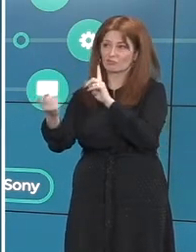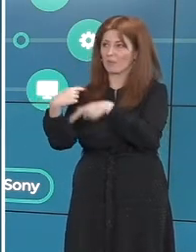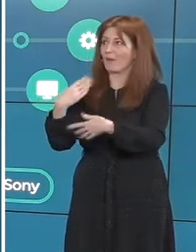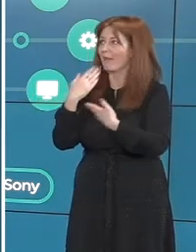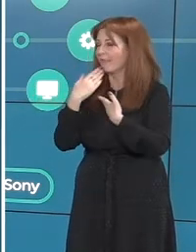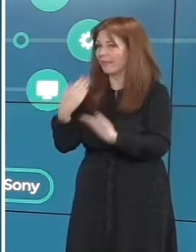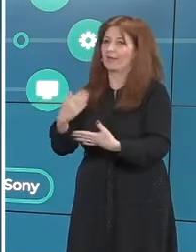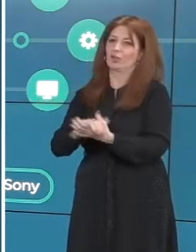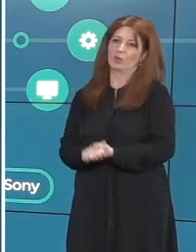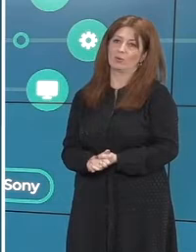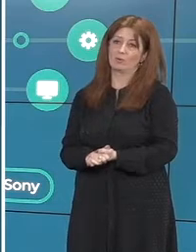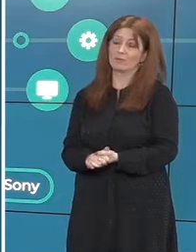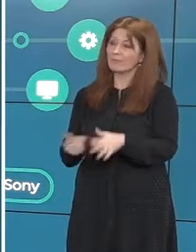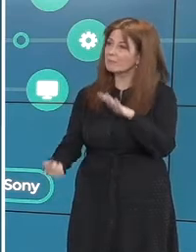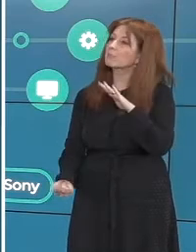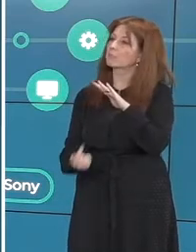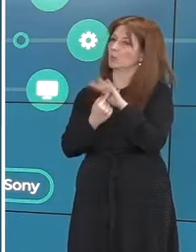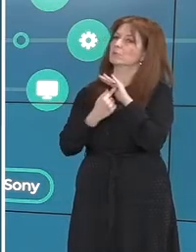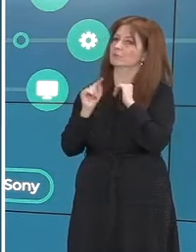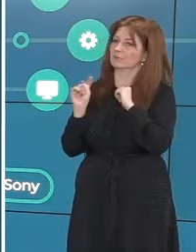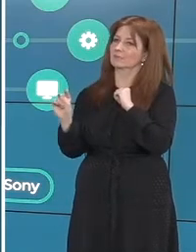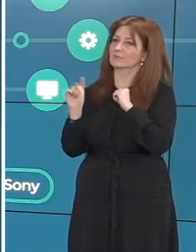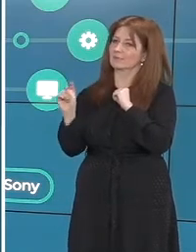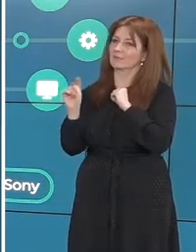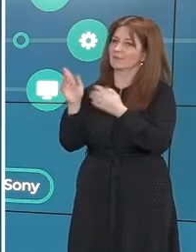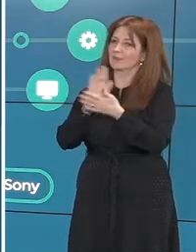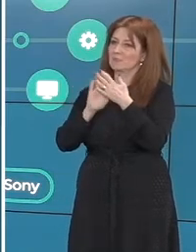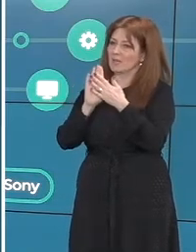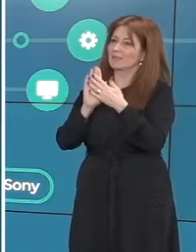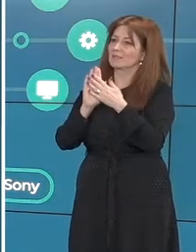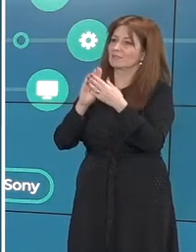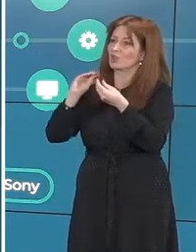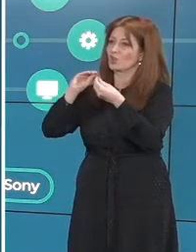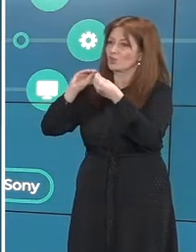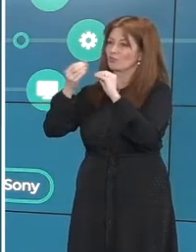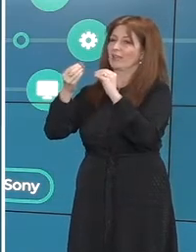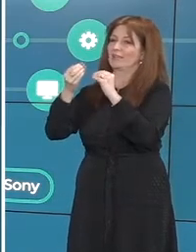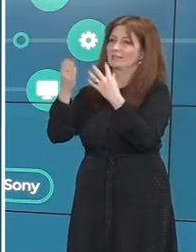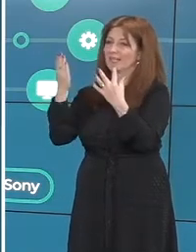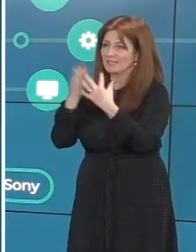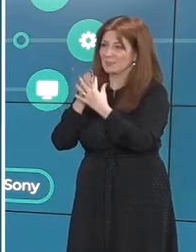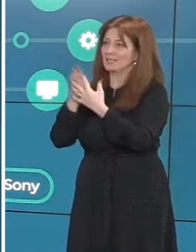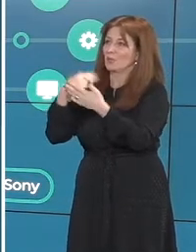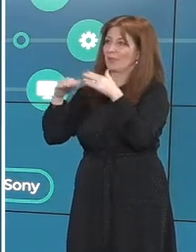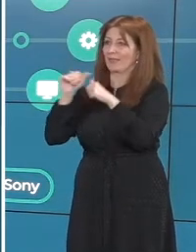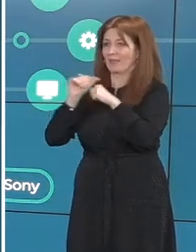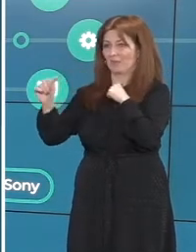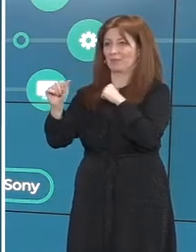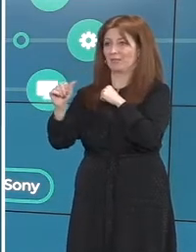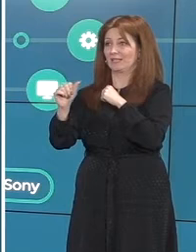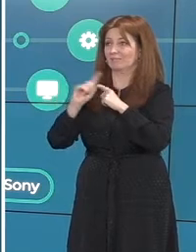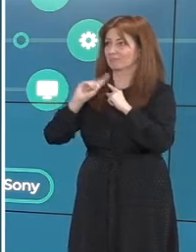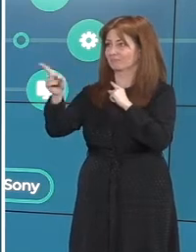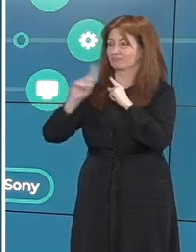And that matters. Yeah. And then you can create an accessibility advocate within your own company just through those two things